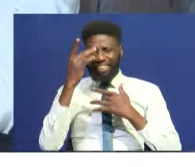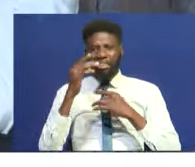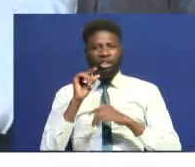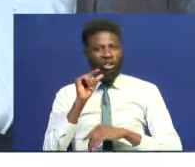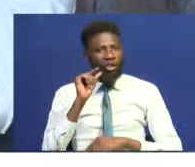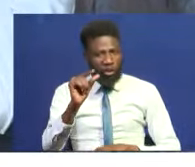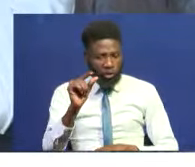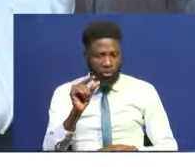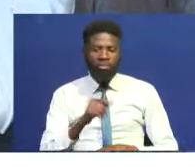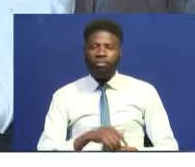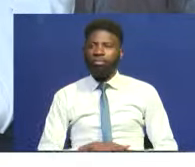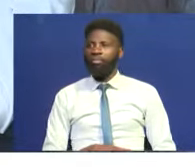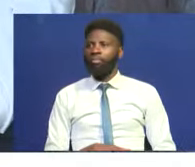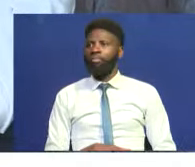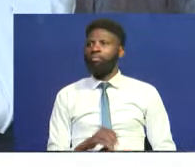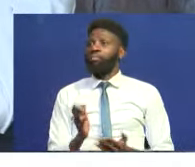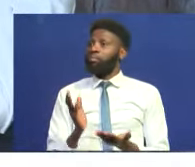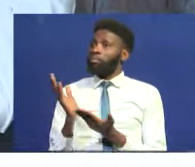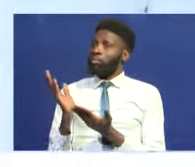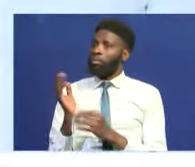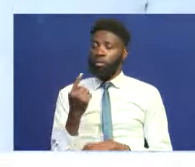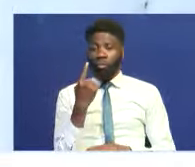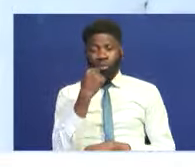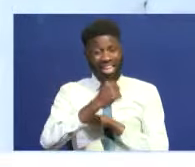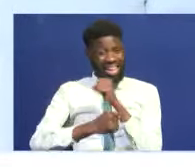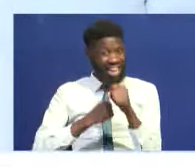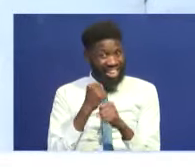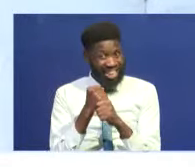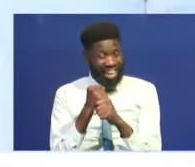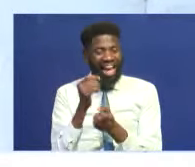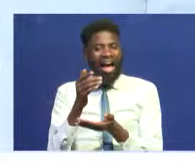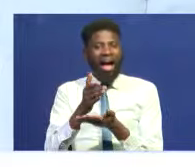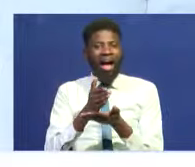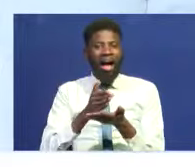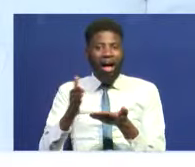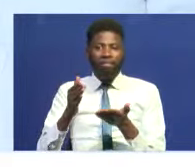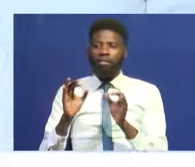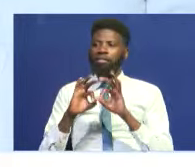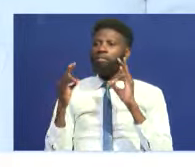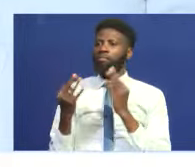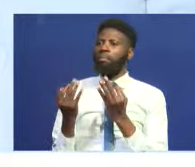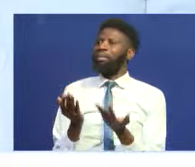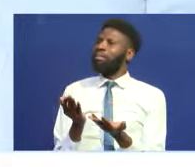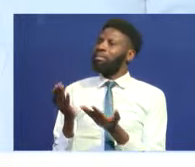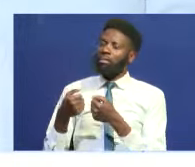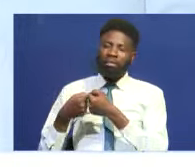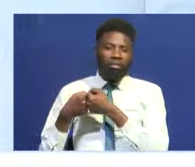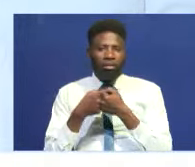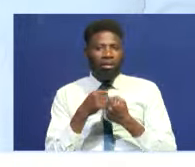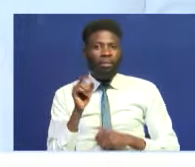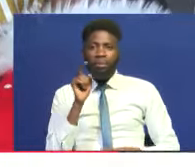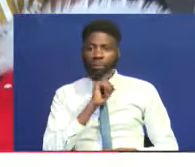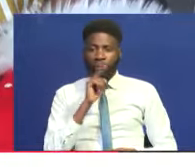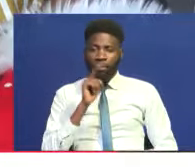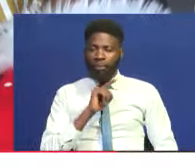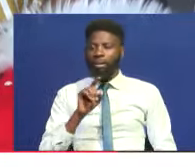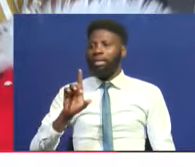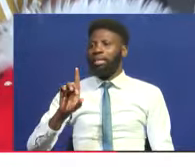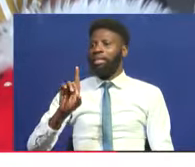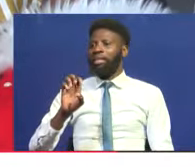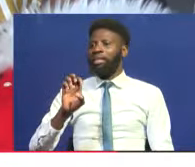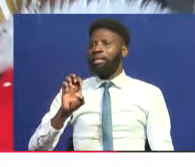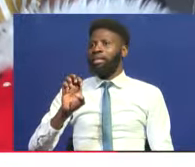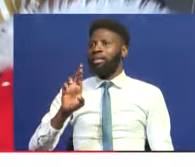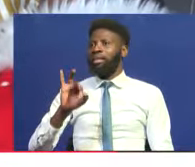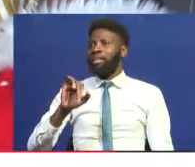last 1.5 years have been a distressing journey for the JOSDAVIS family. Zorel Derek, the firstborn, began showing